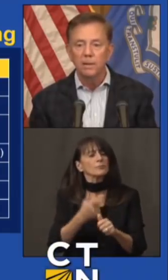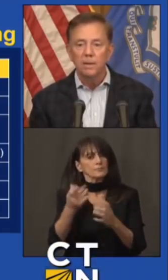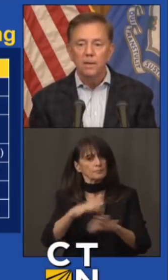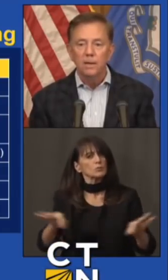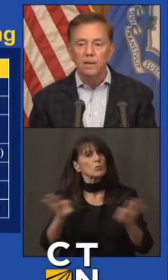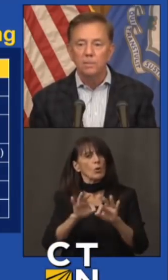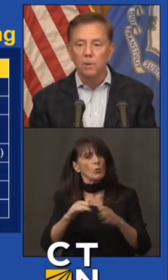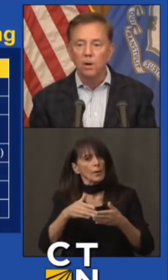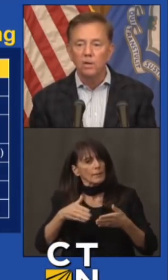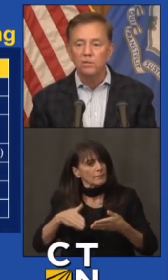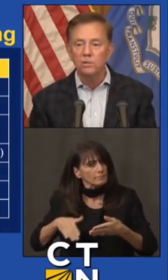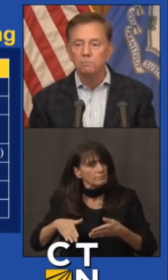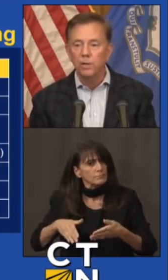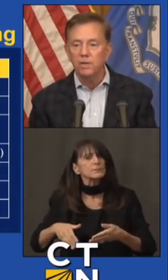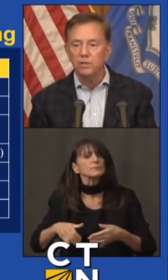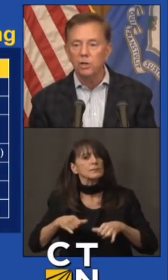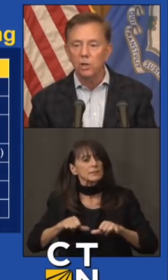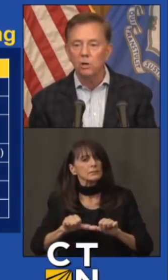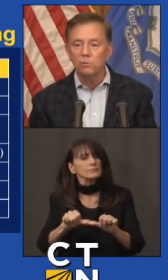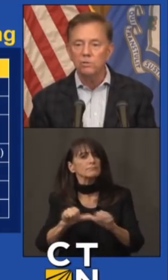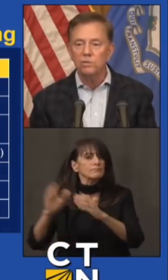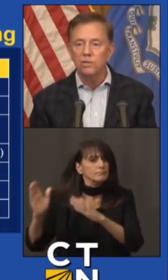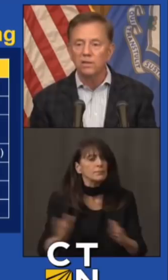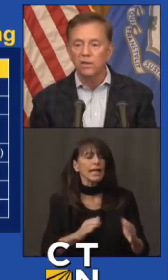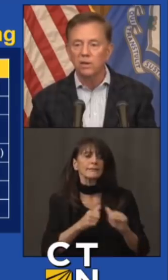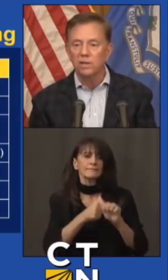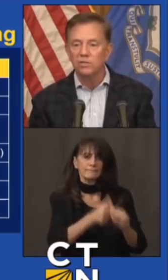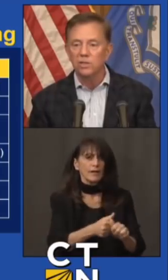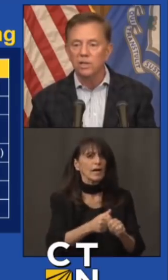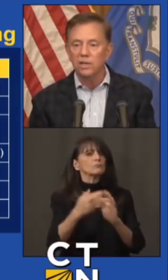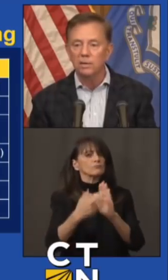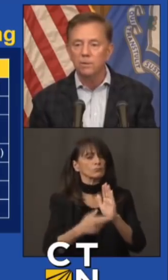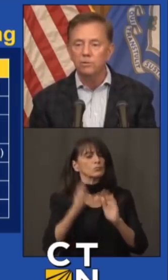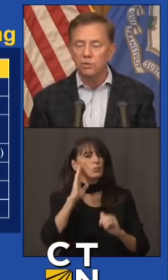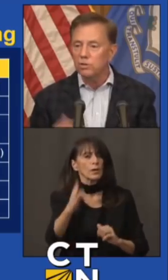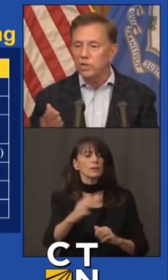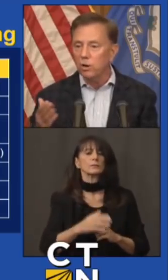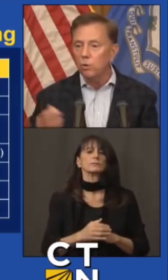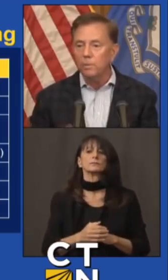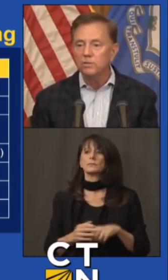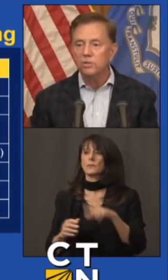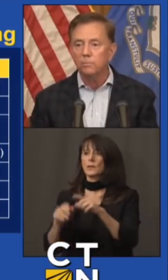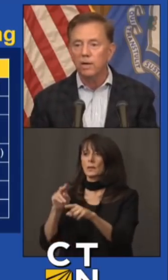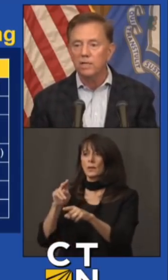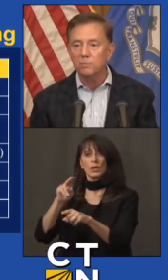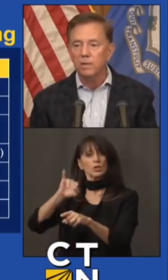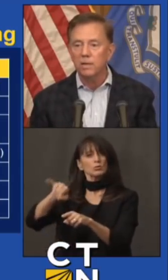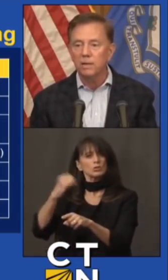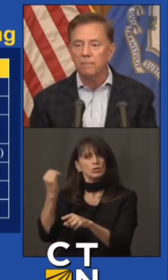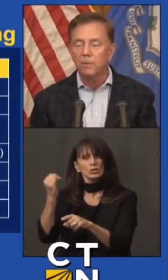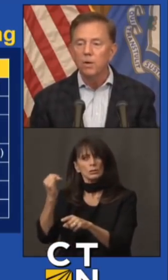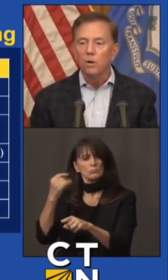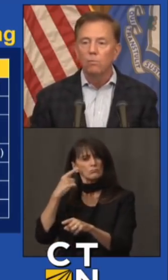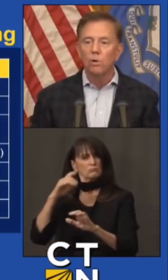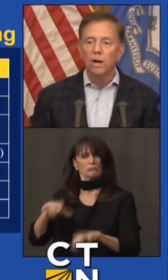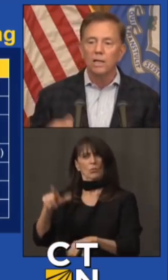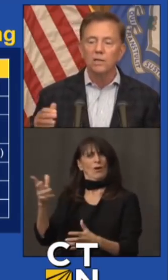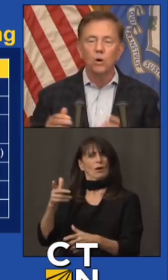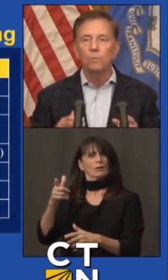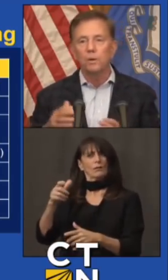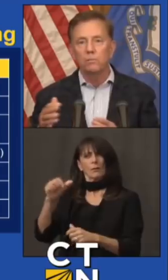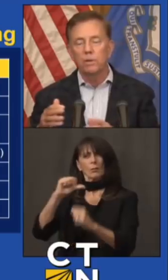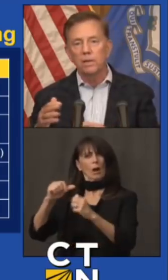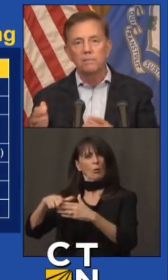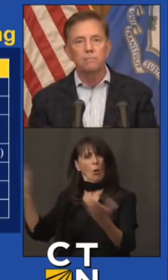plan. The bars are pretty much closed, as I think you can see. New Jersey opened, surprised me. Rhode